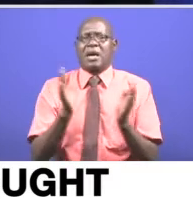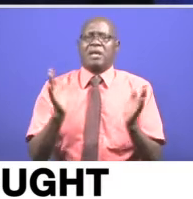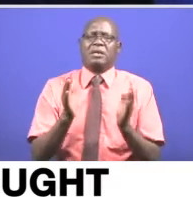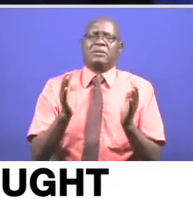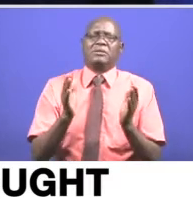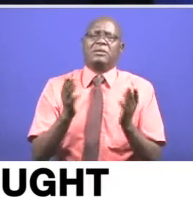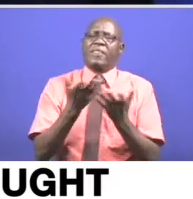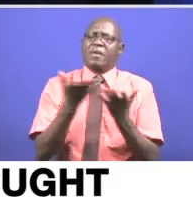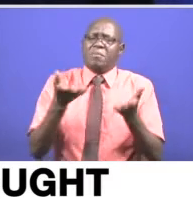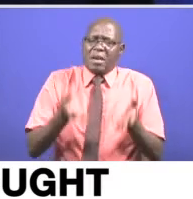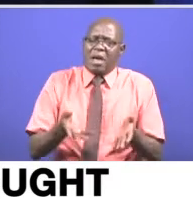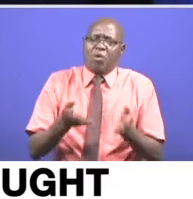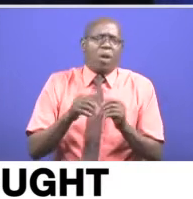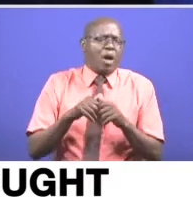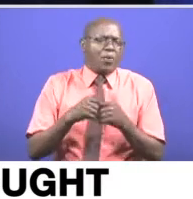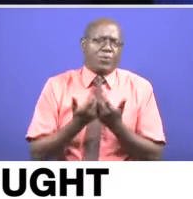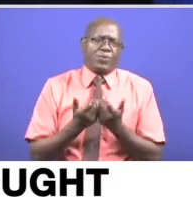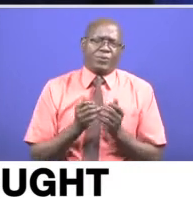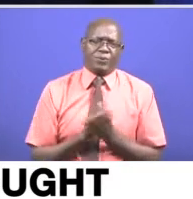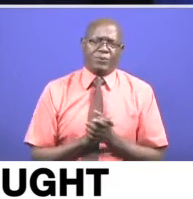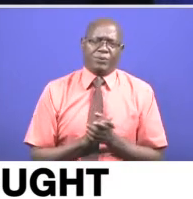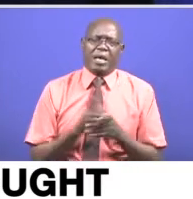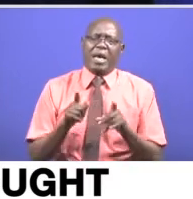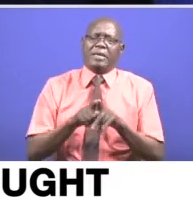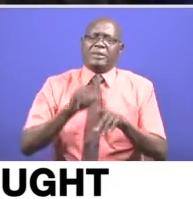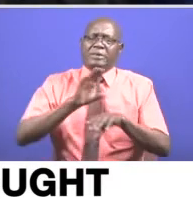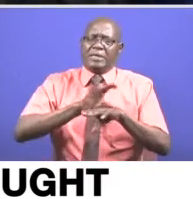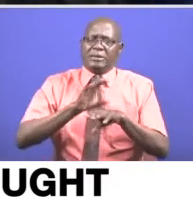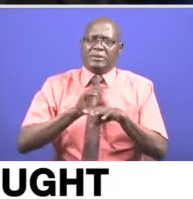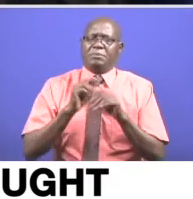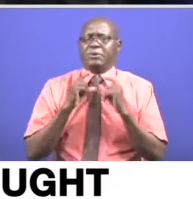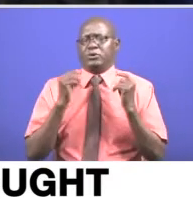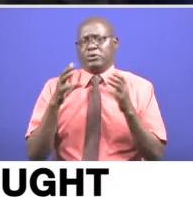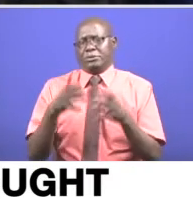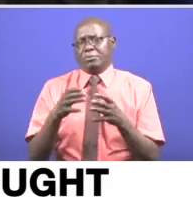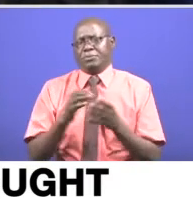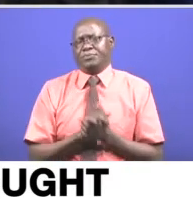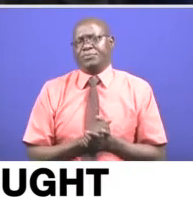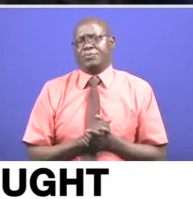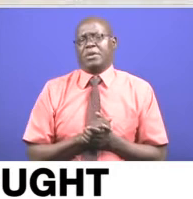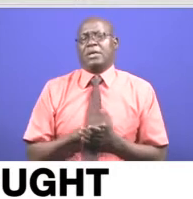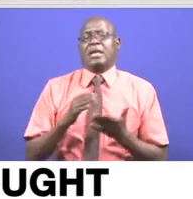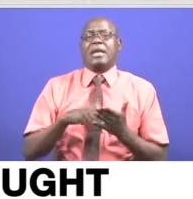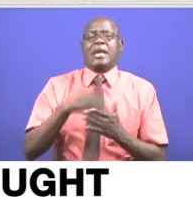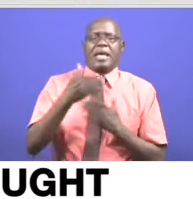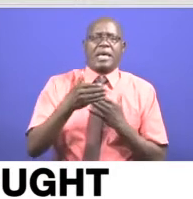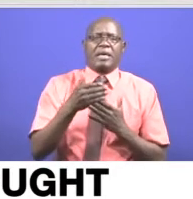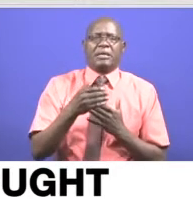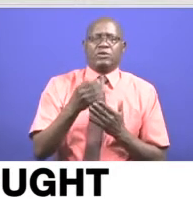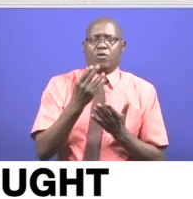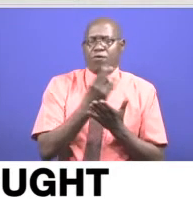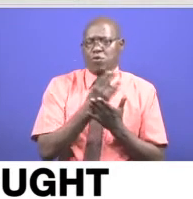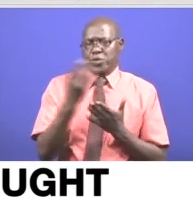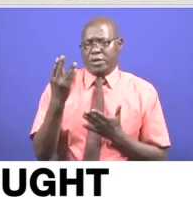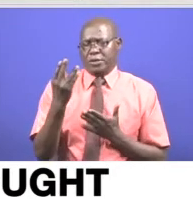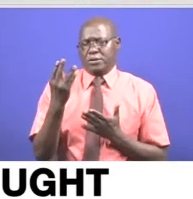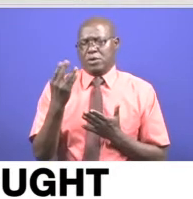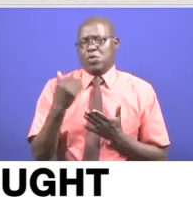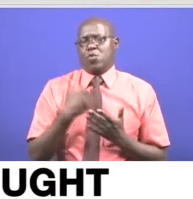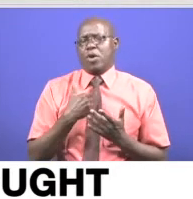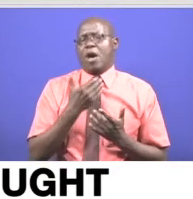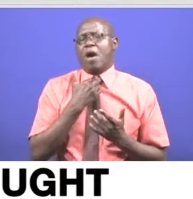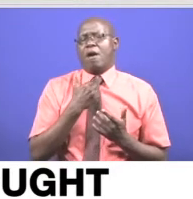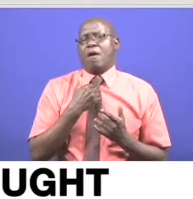church and as the pastoral team? For the next 4 weeks in Citam, we are doing Engage